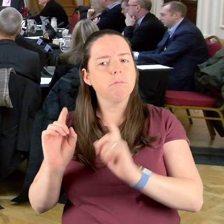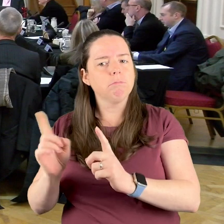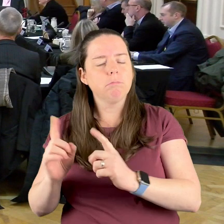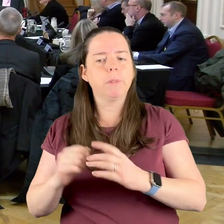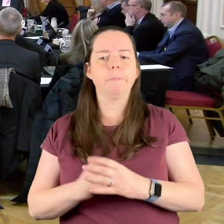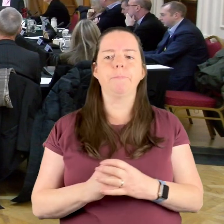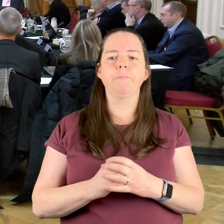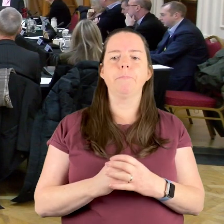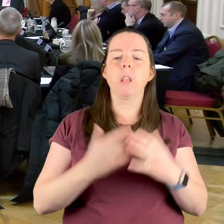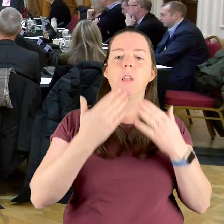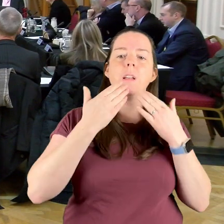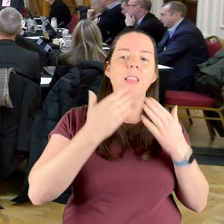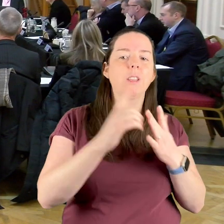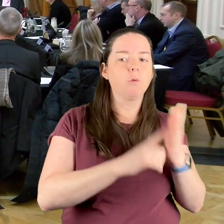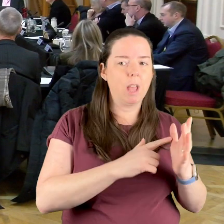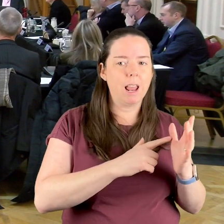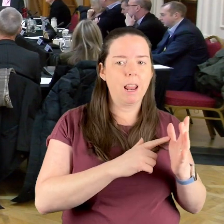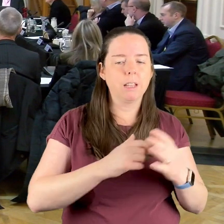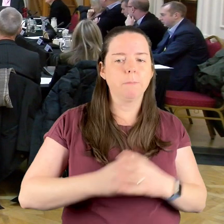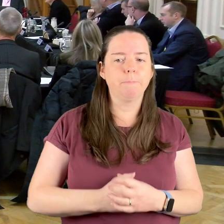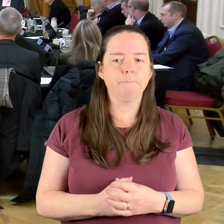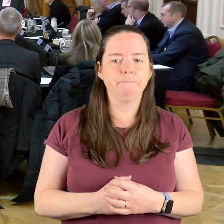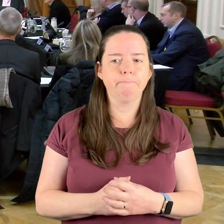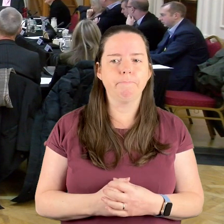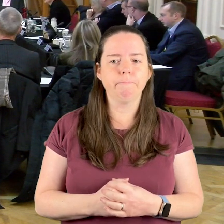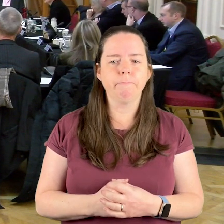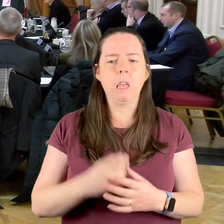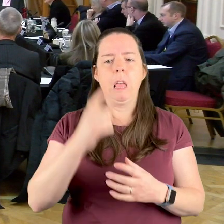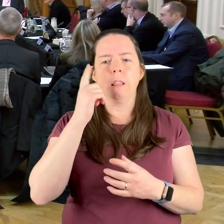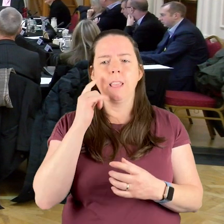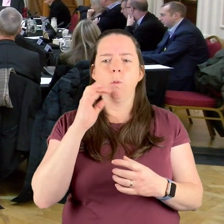Thank you, Jacqueline. And